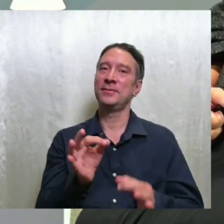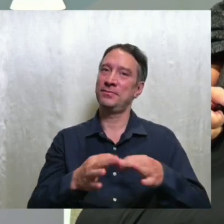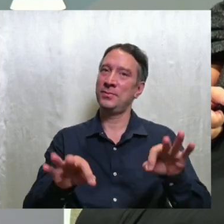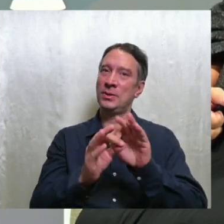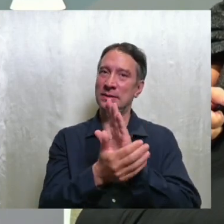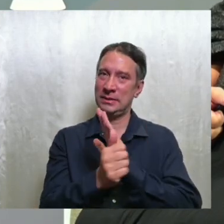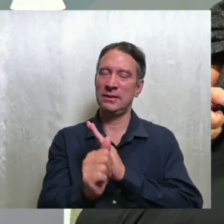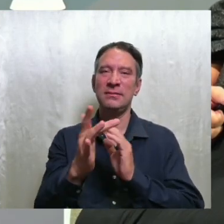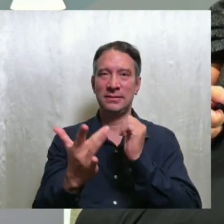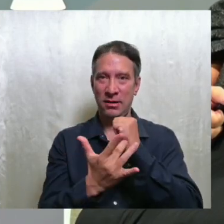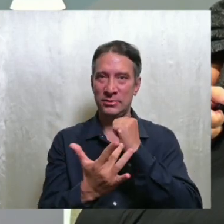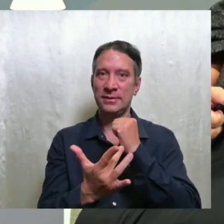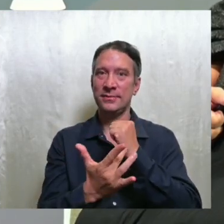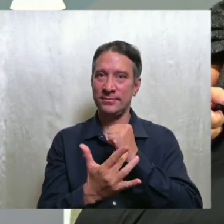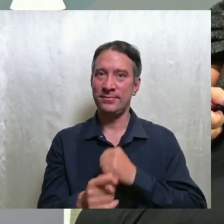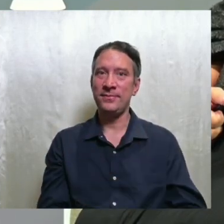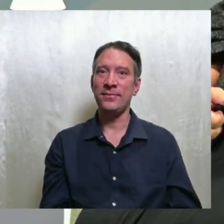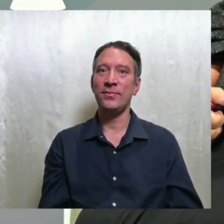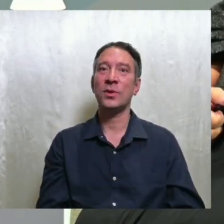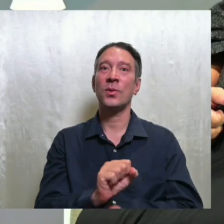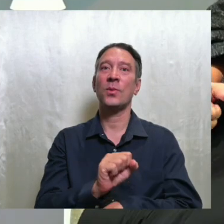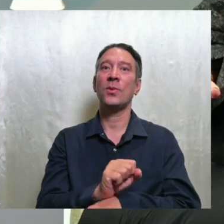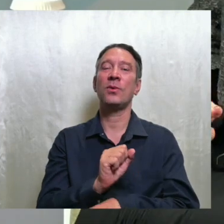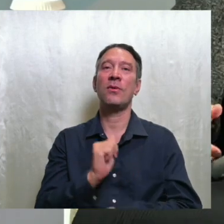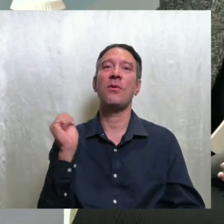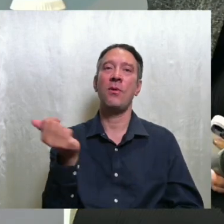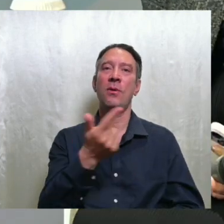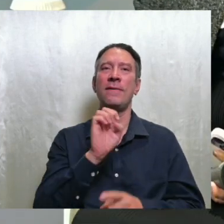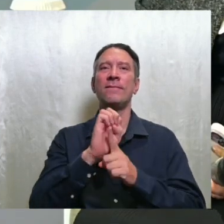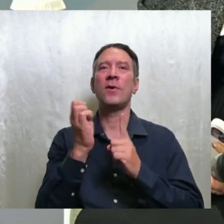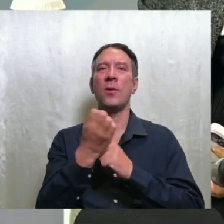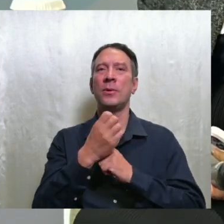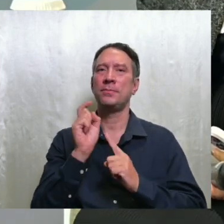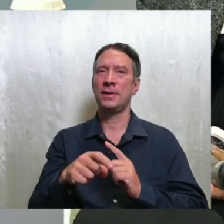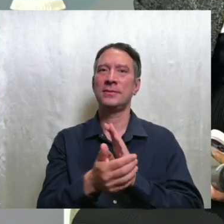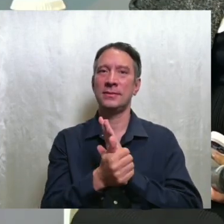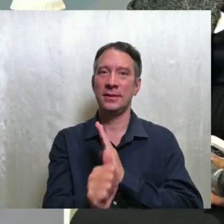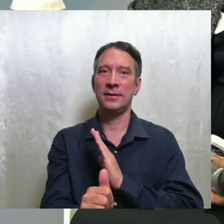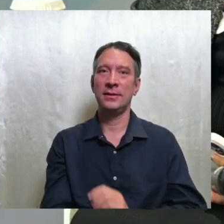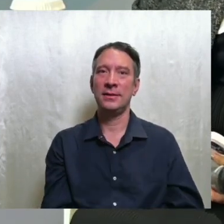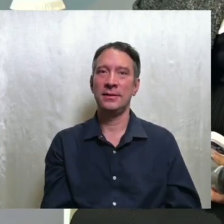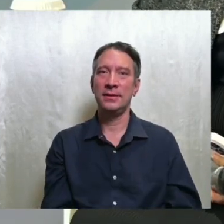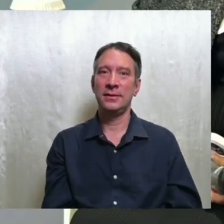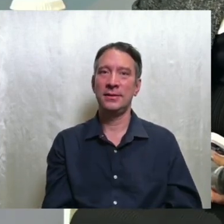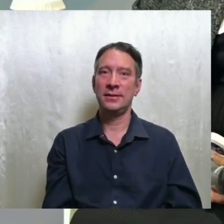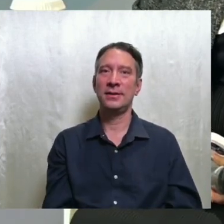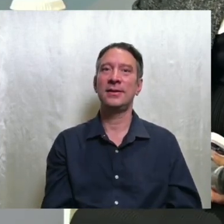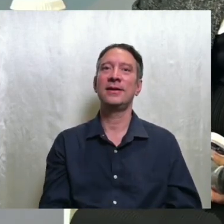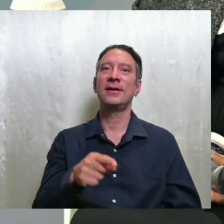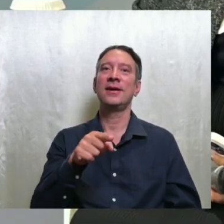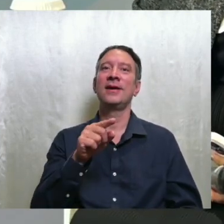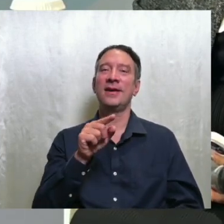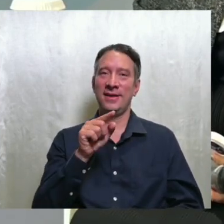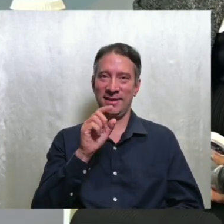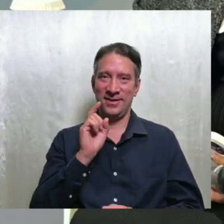environment that's required. So teachers training, we did teachers training in the remotest locations.